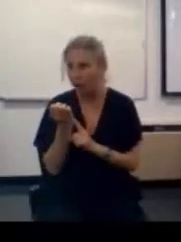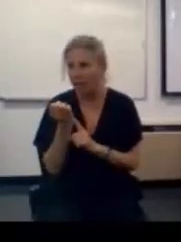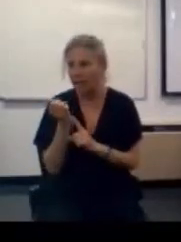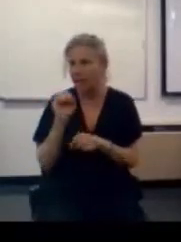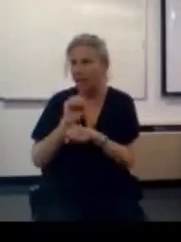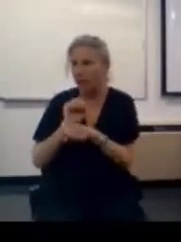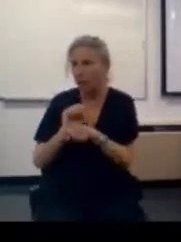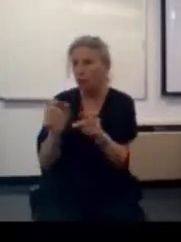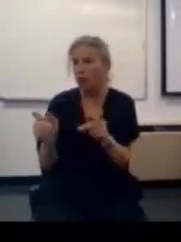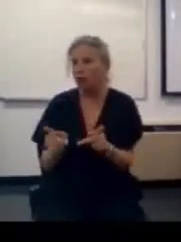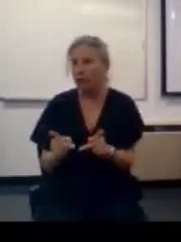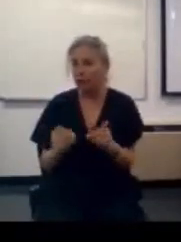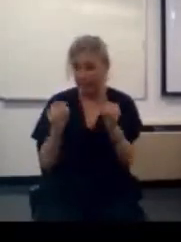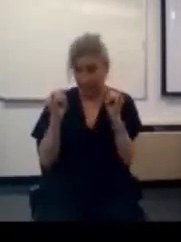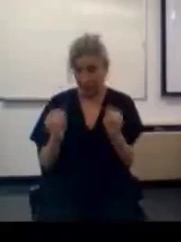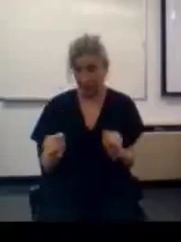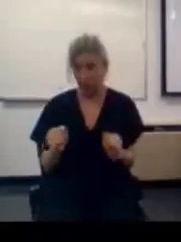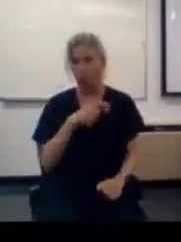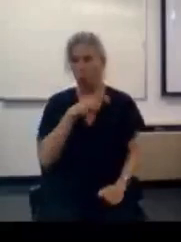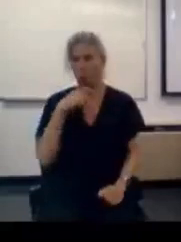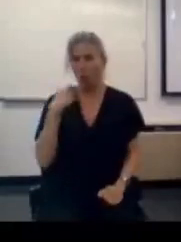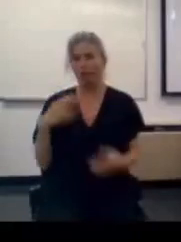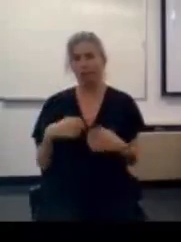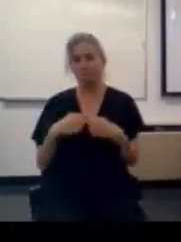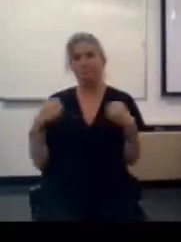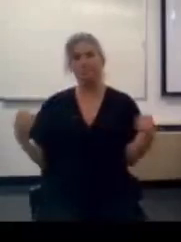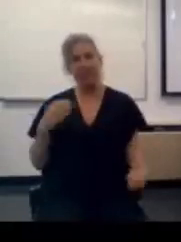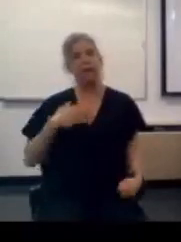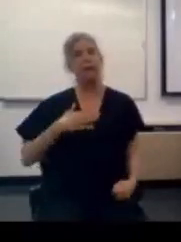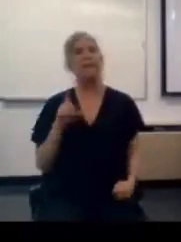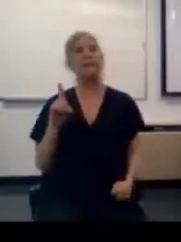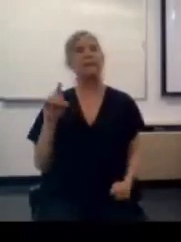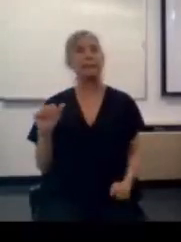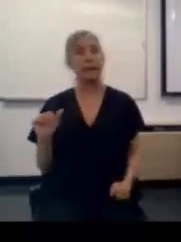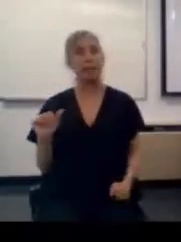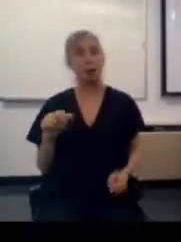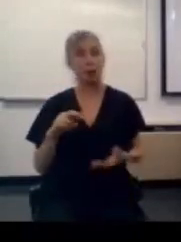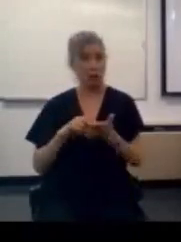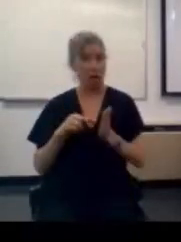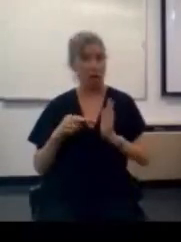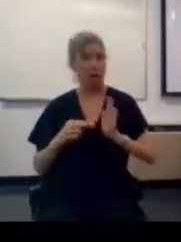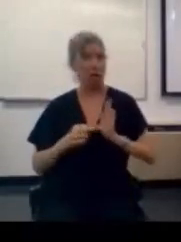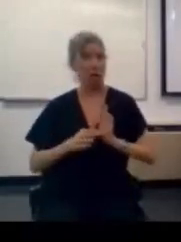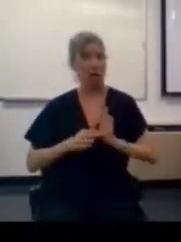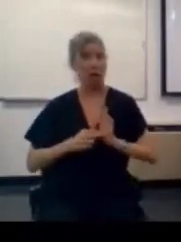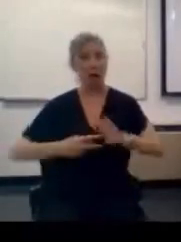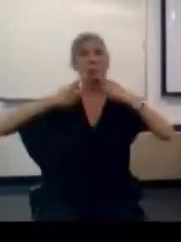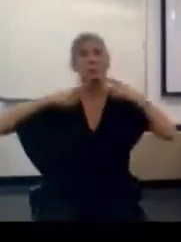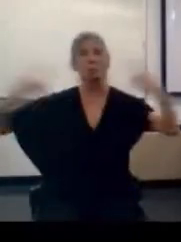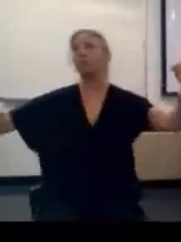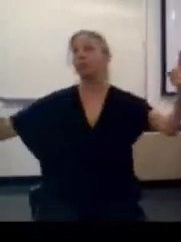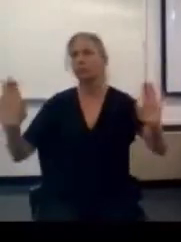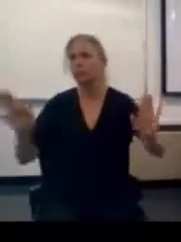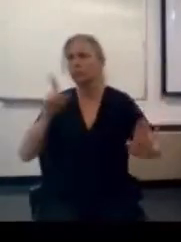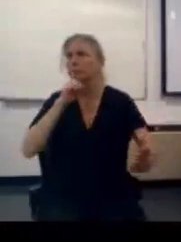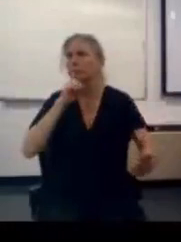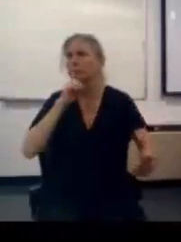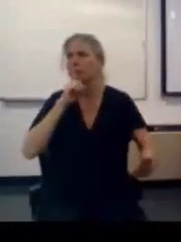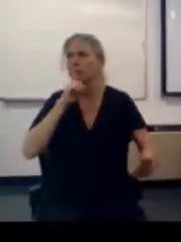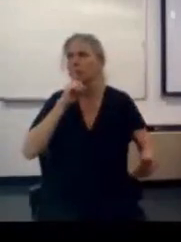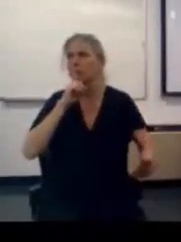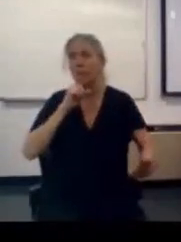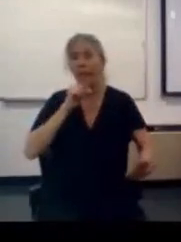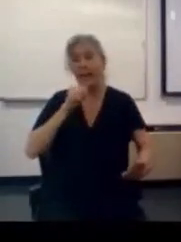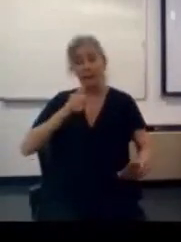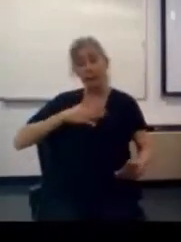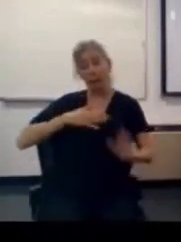any environment, particularly not my environment, just because an individual has taken the risk to disclose doesn't mean we have the right to tell